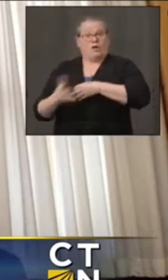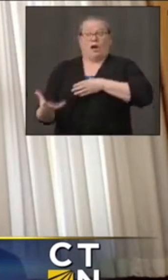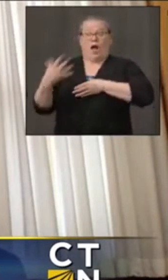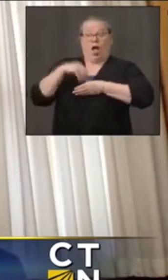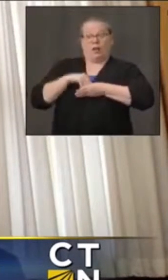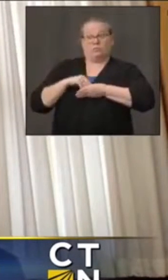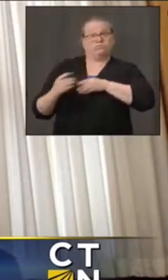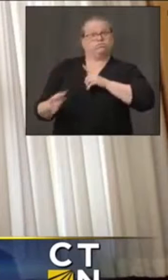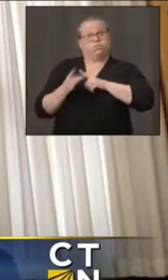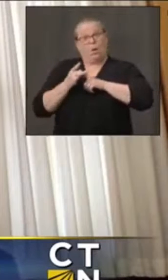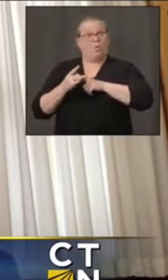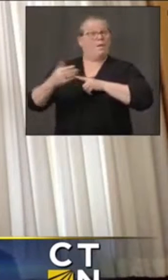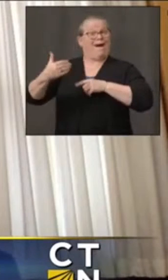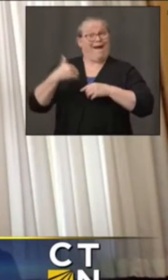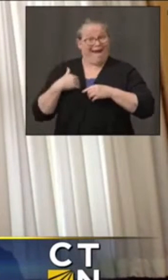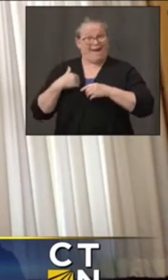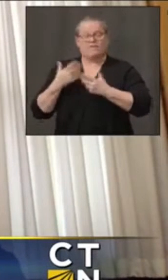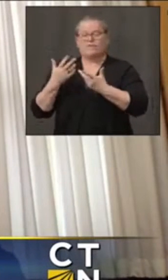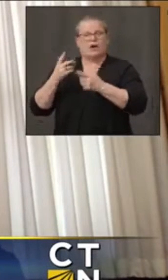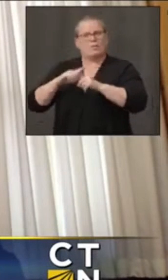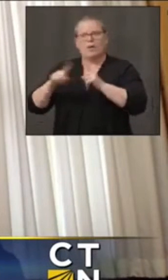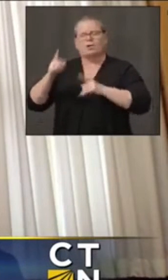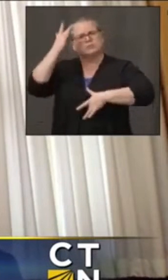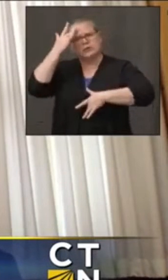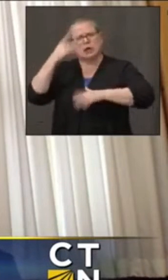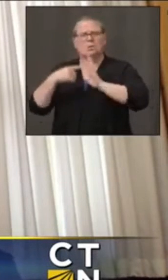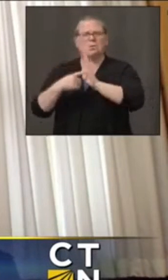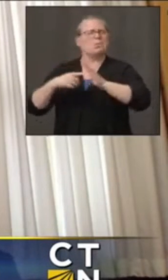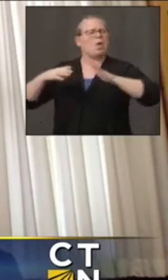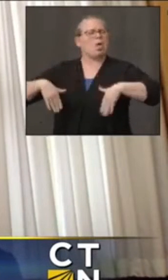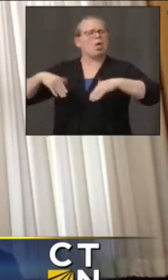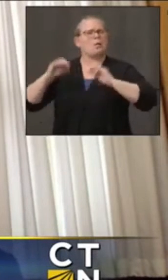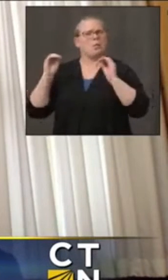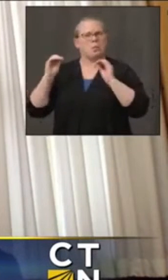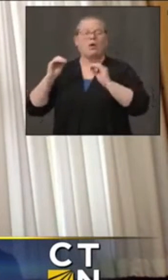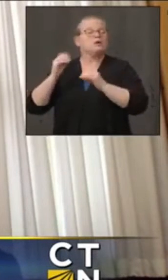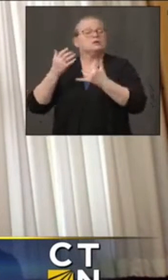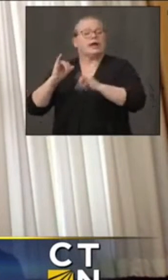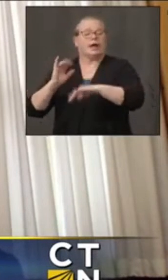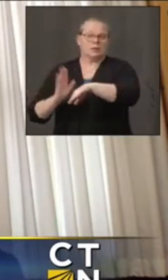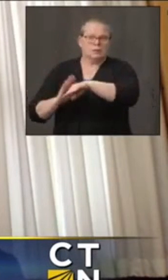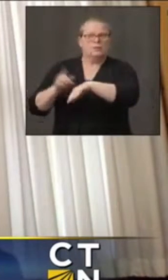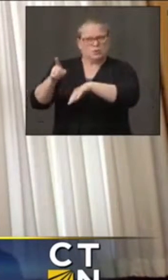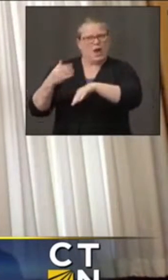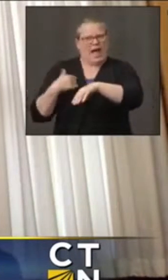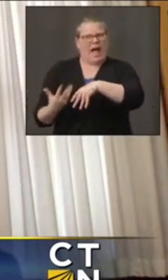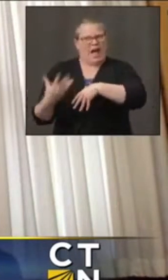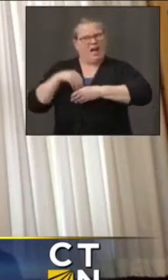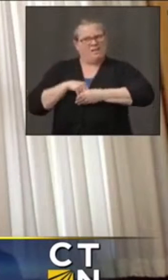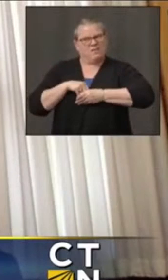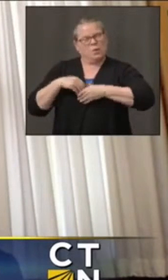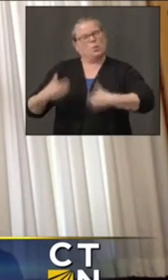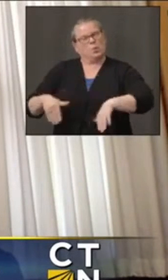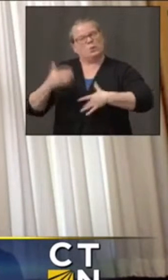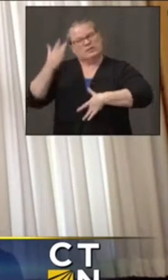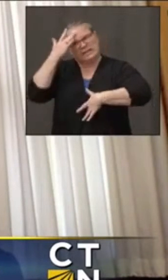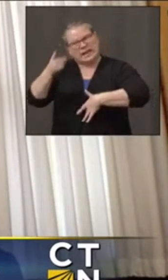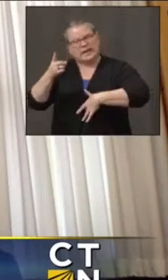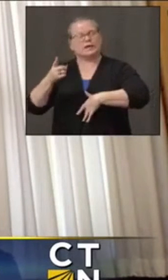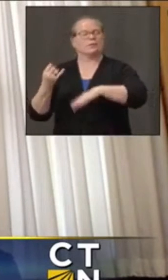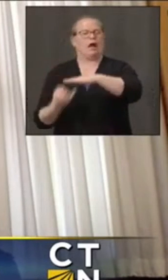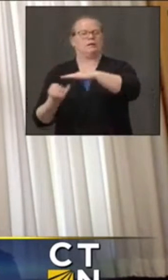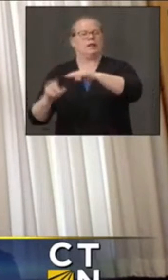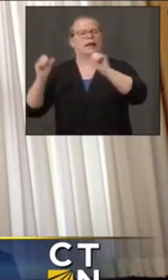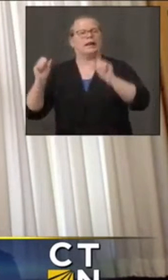So typically, as testing has increased, you want to see the positivity rate go down. We've seen it go up a little bit. So there's no question that we are seeing more spread in the